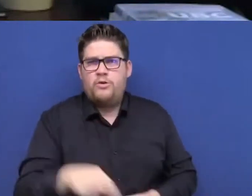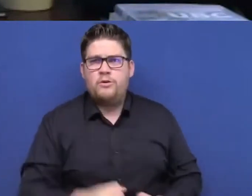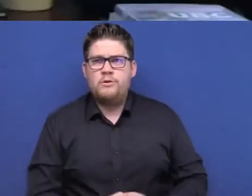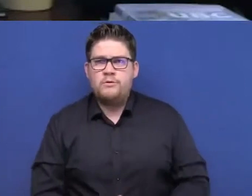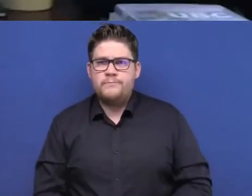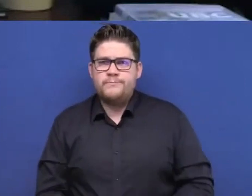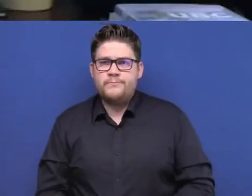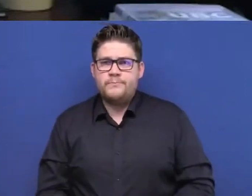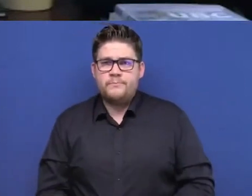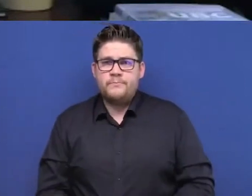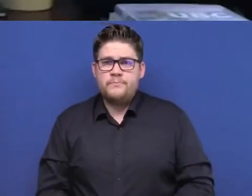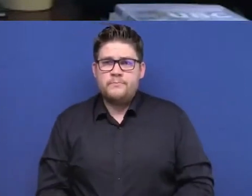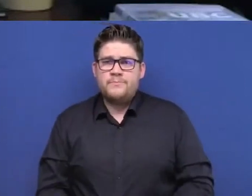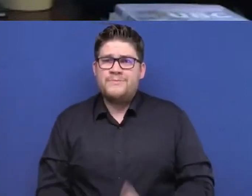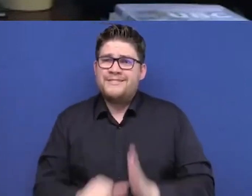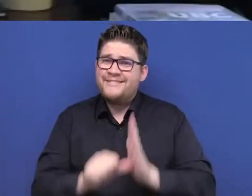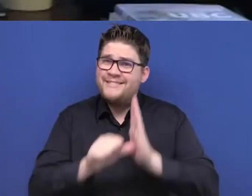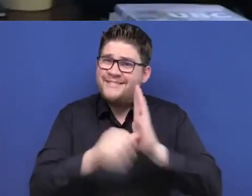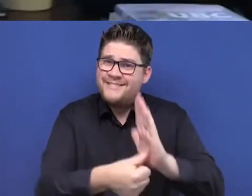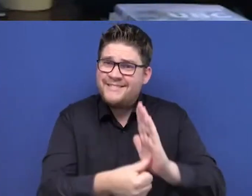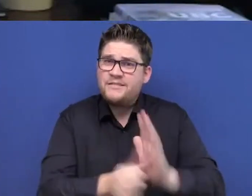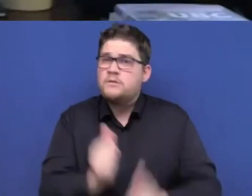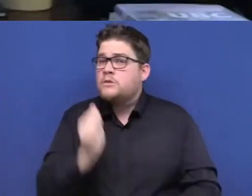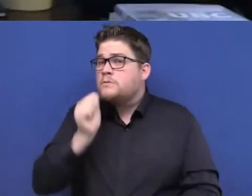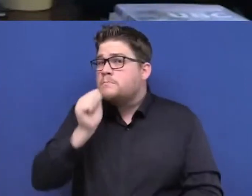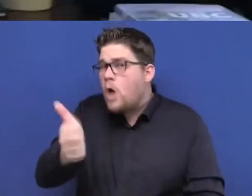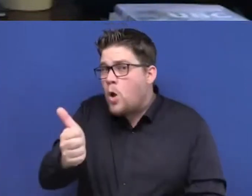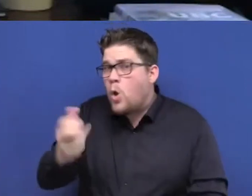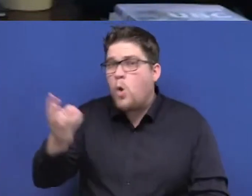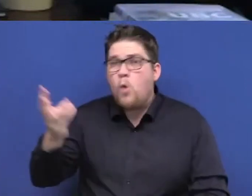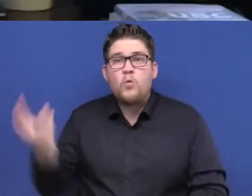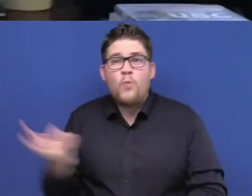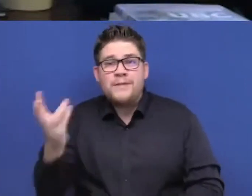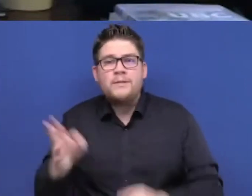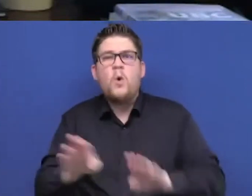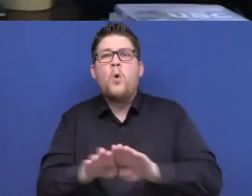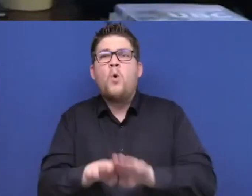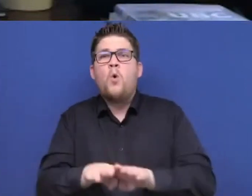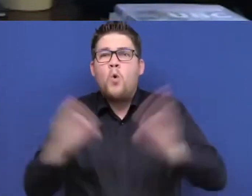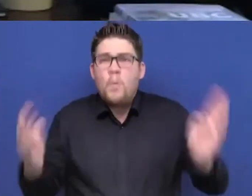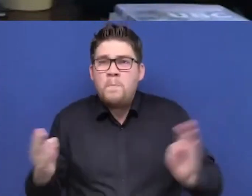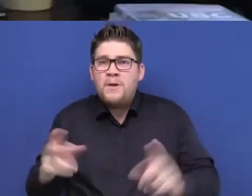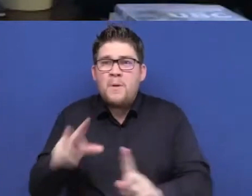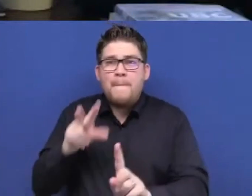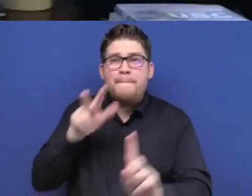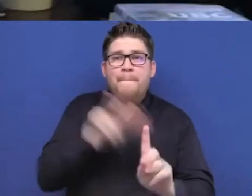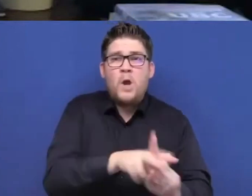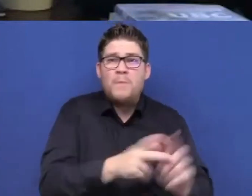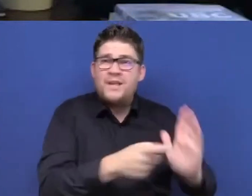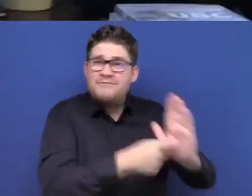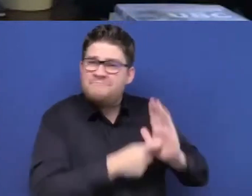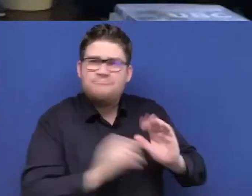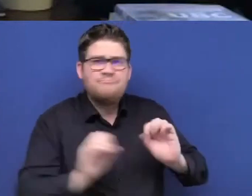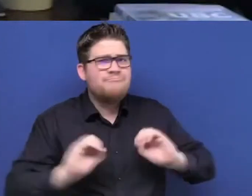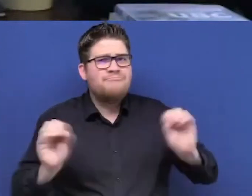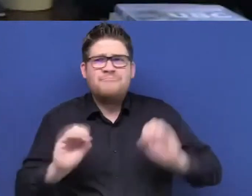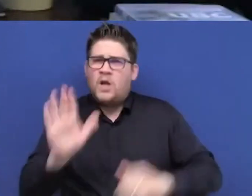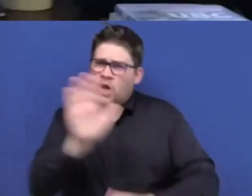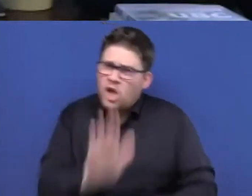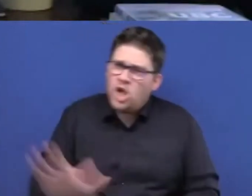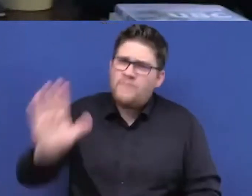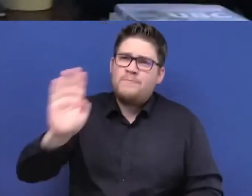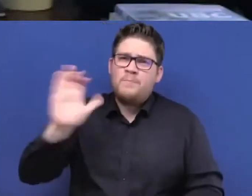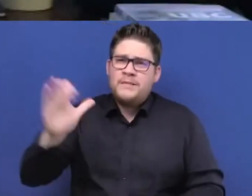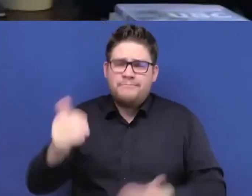had challenges booking appointments or have questions, can go into clinics across the province and get your vaccine, get